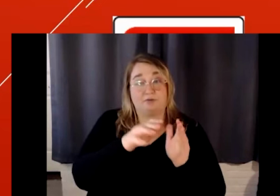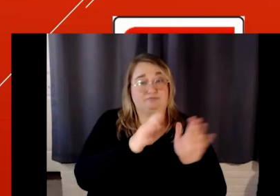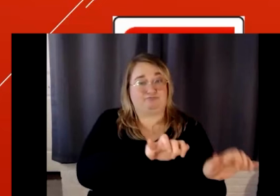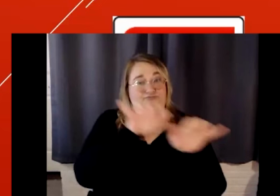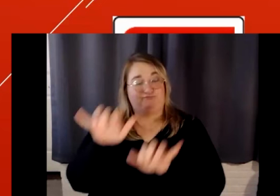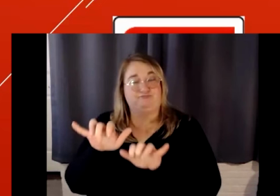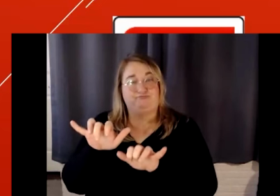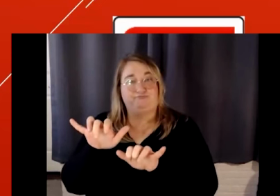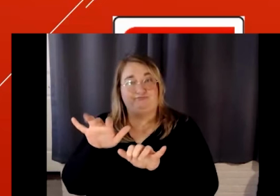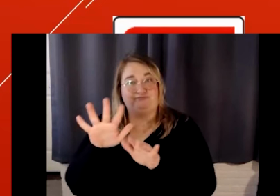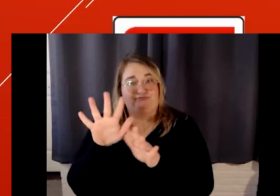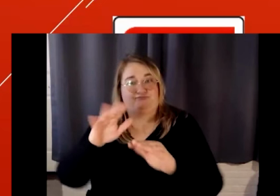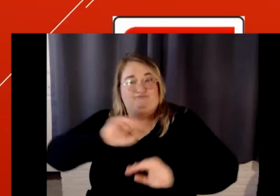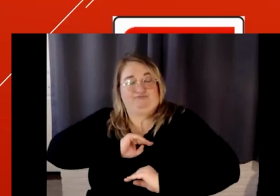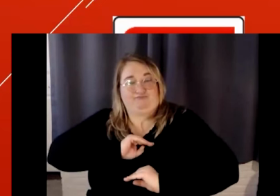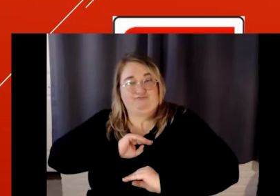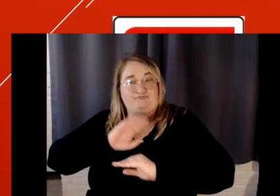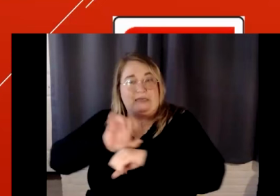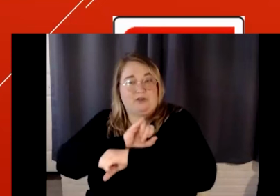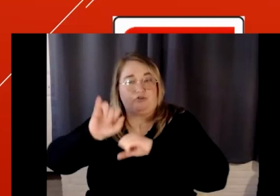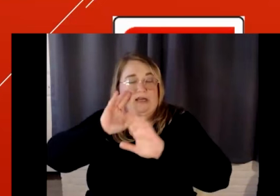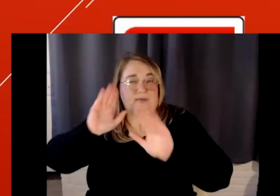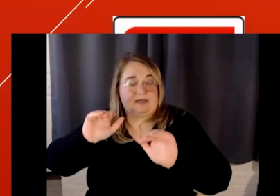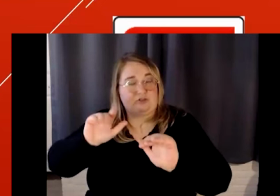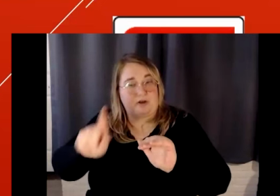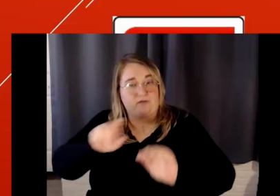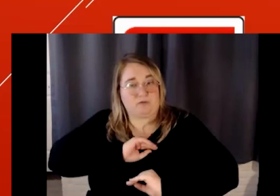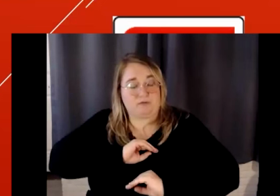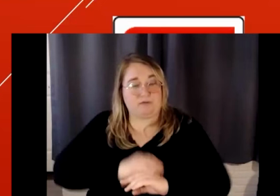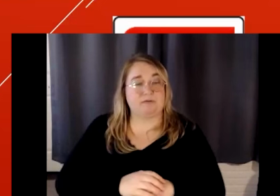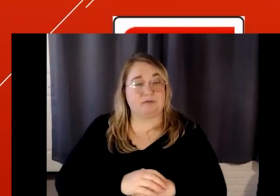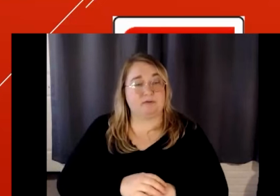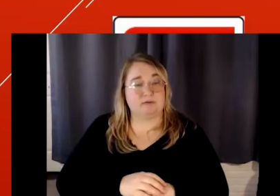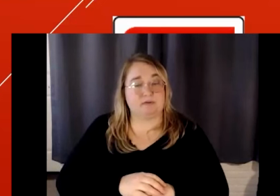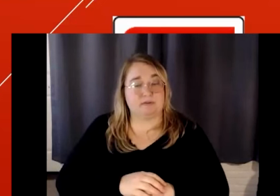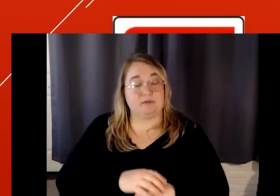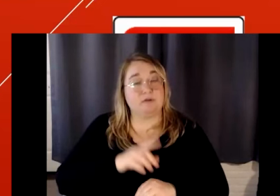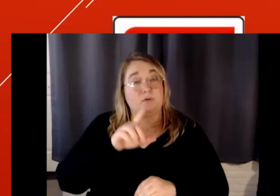can't remove our focus from industry.